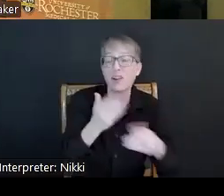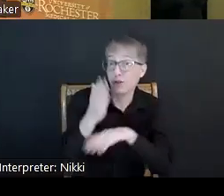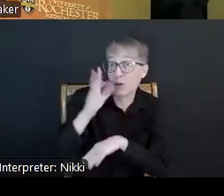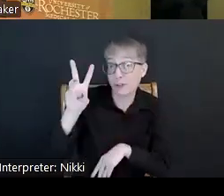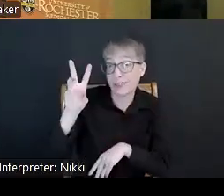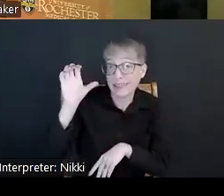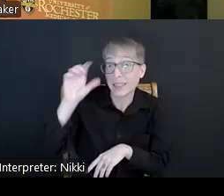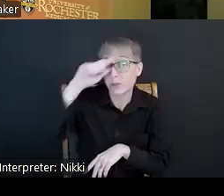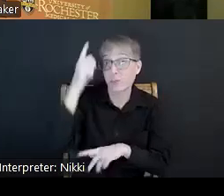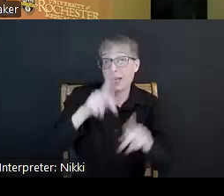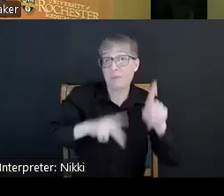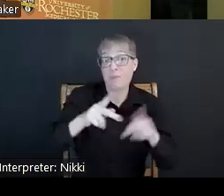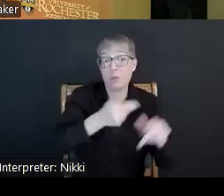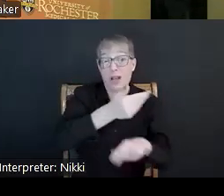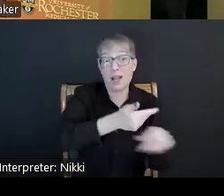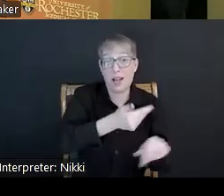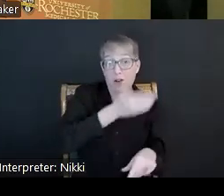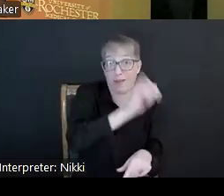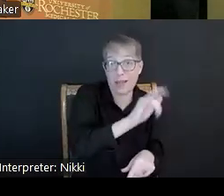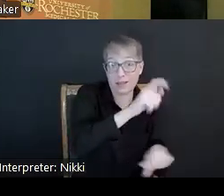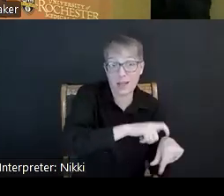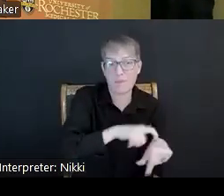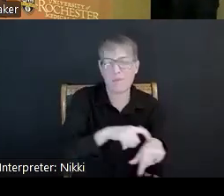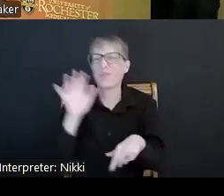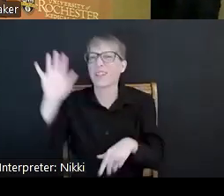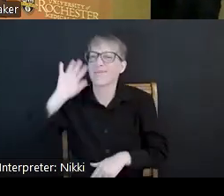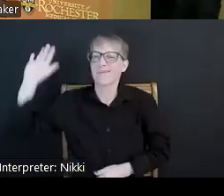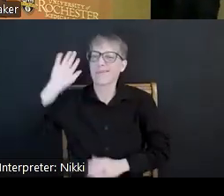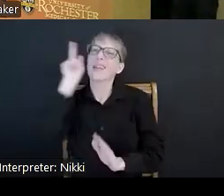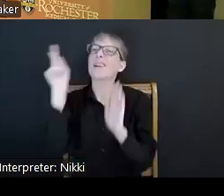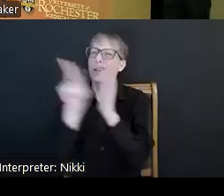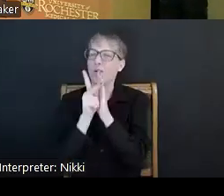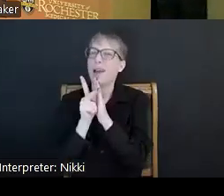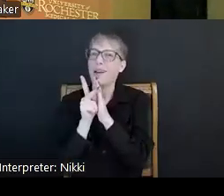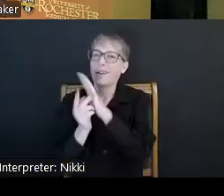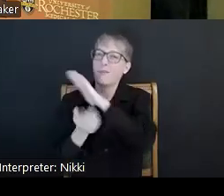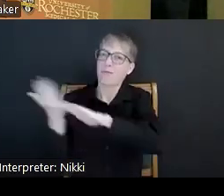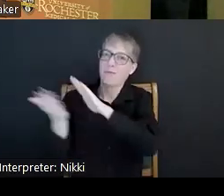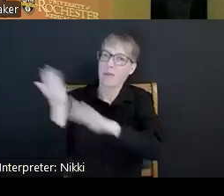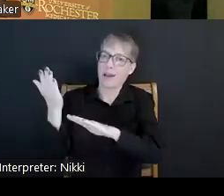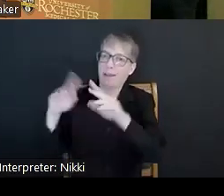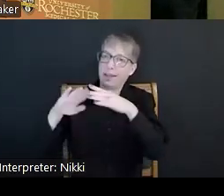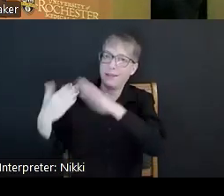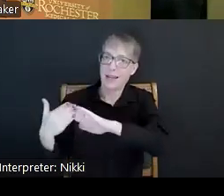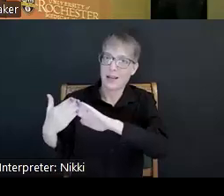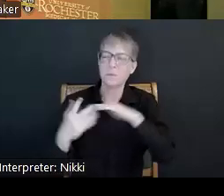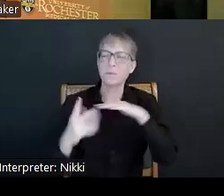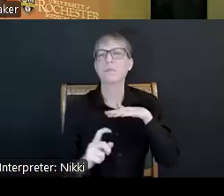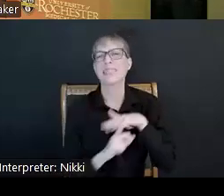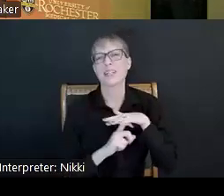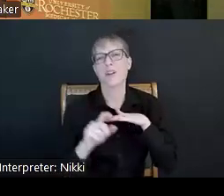the town. Tens of thousands of people worked there. If you're not from here, Kodak was Rochester, and Xerox was kind of number 2 after